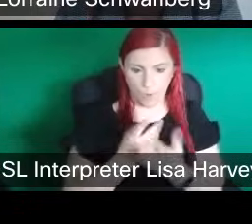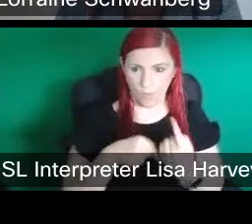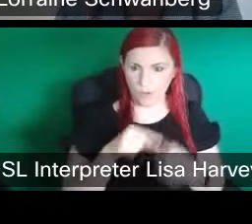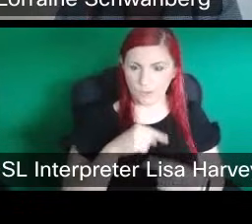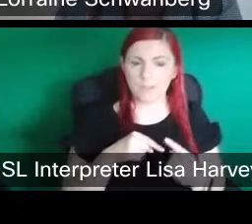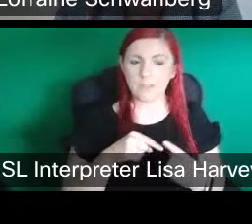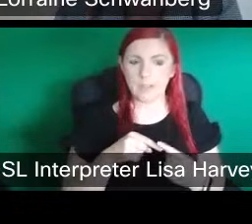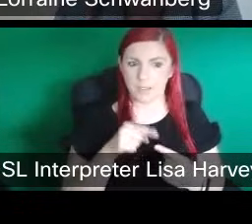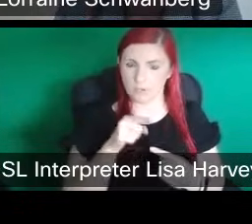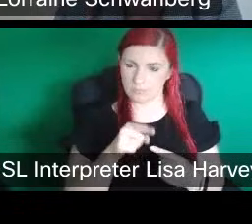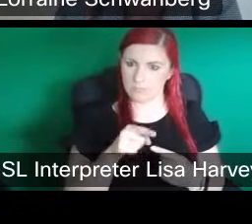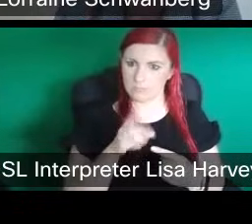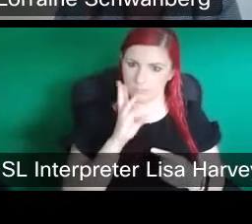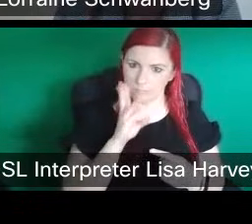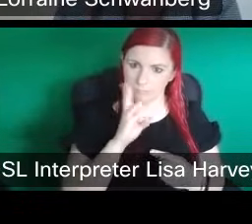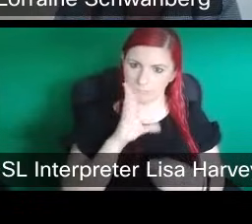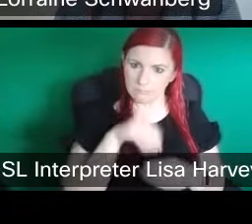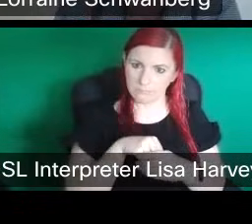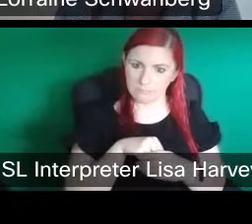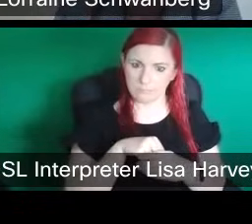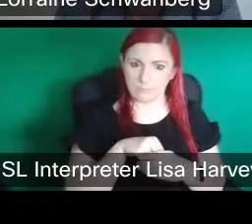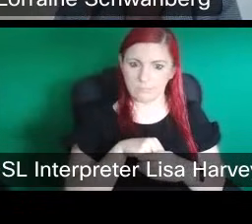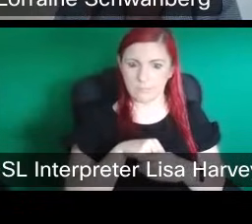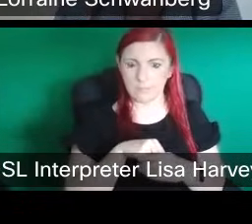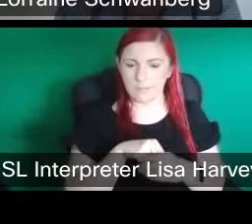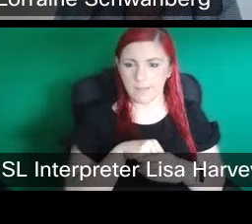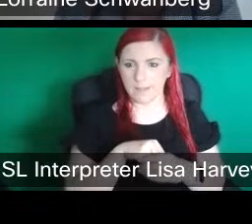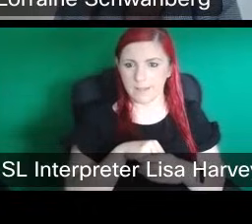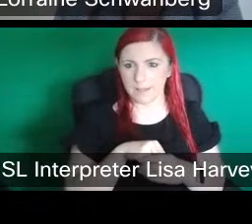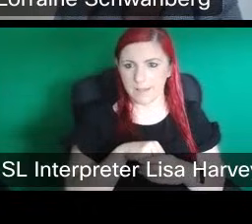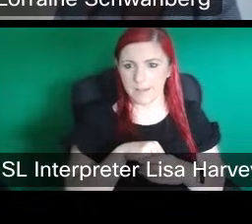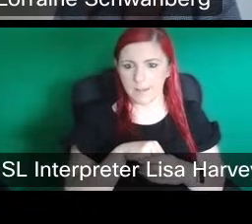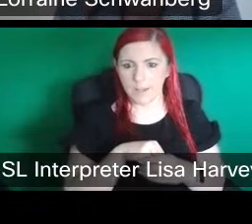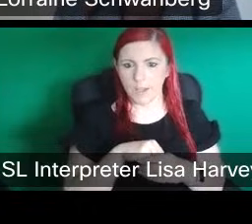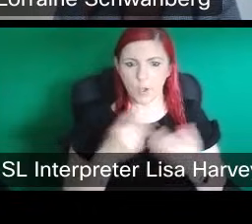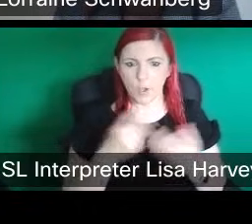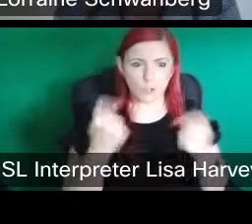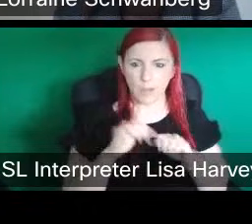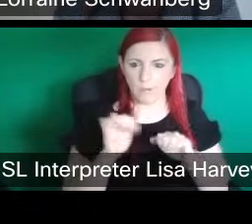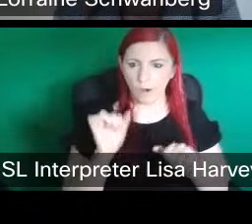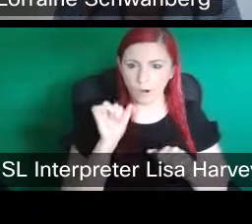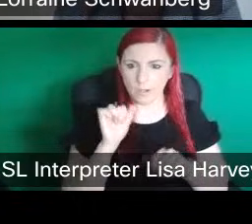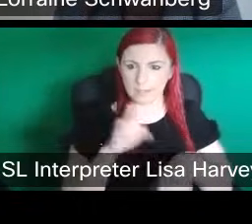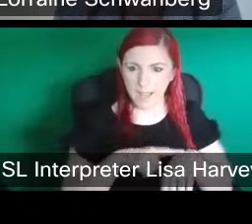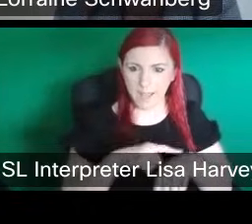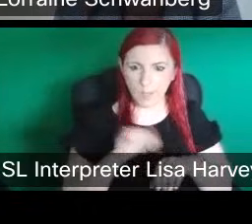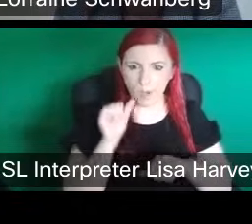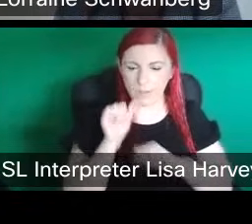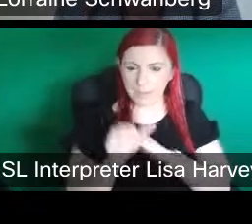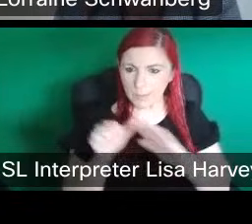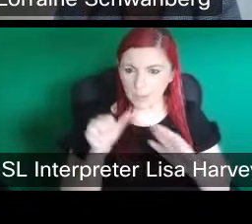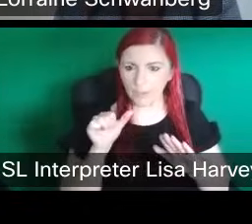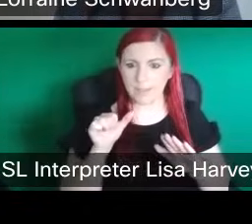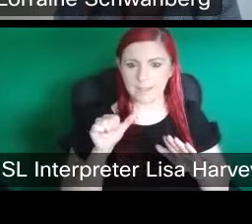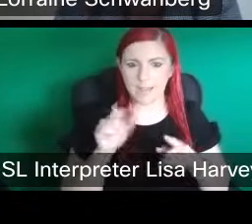very generously to the health service in her time and sharing her experience and her